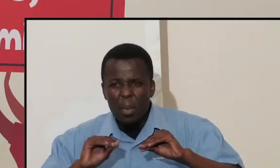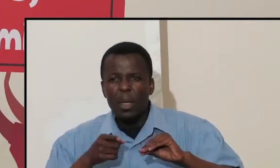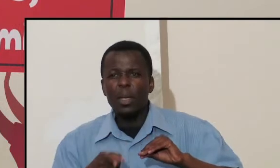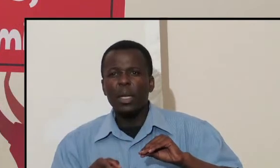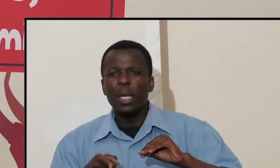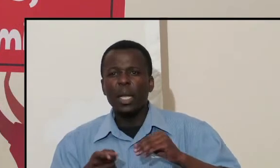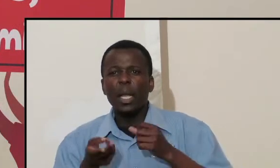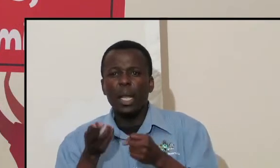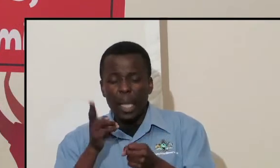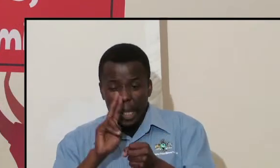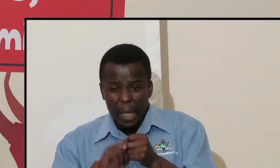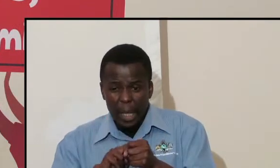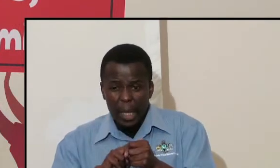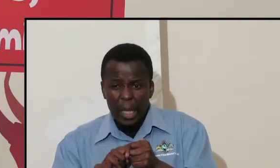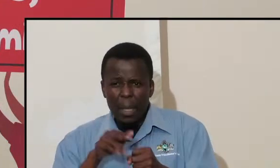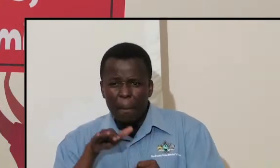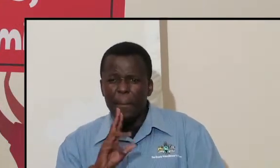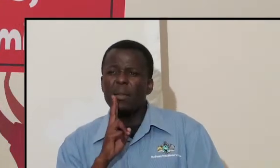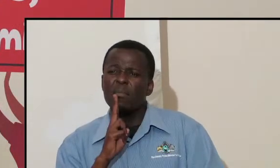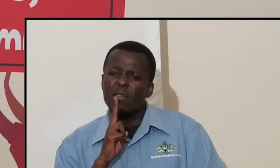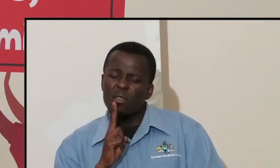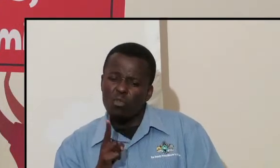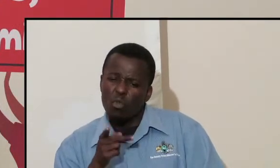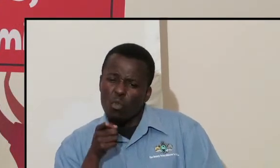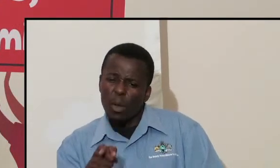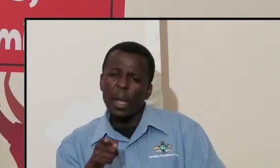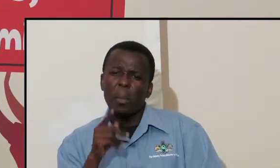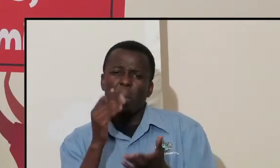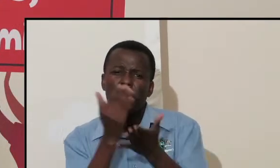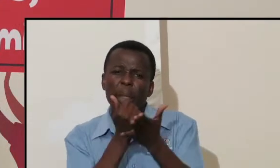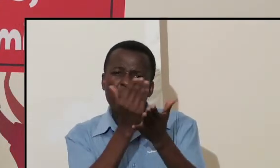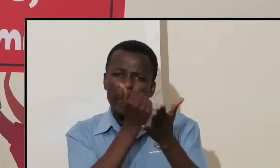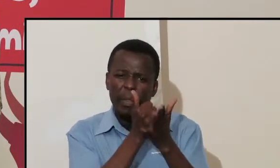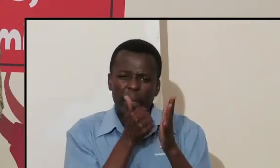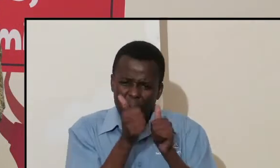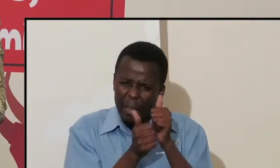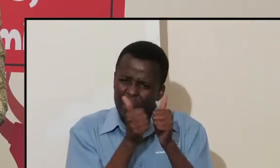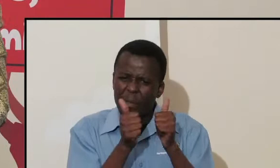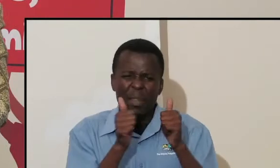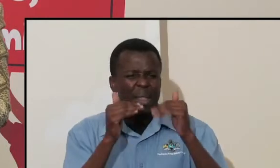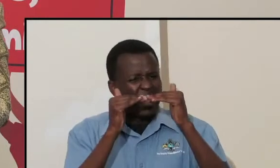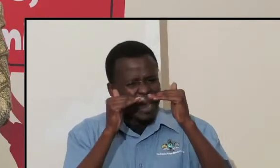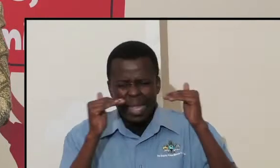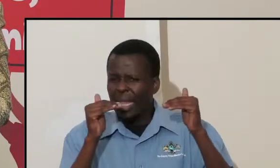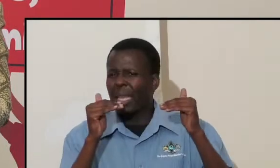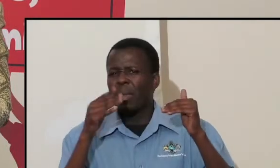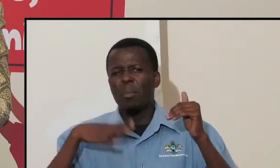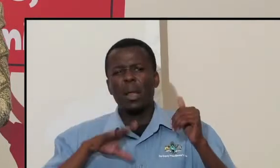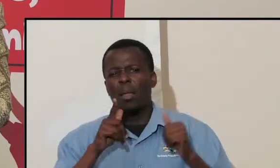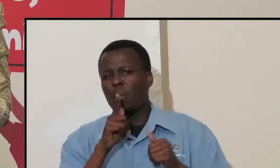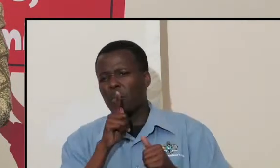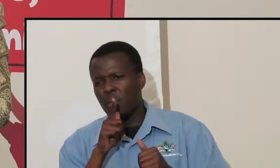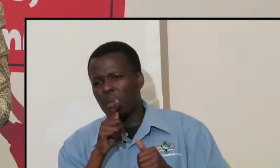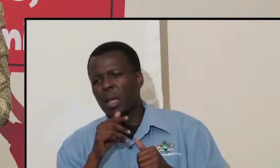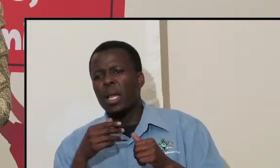ensure that they can access the services equally with everybody else.